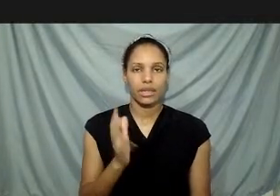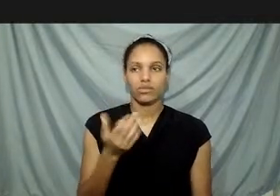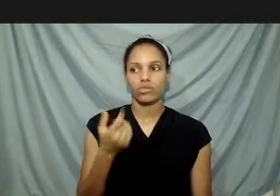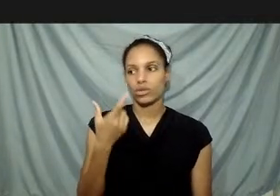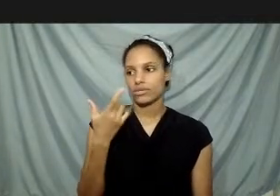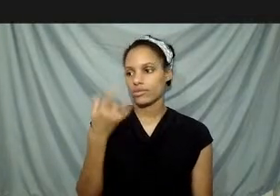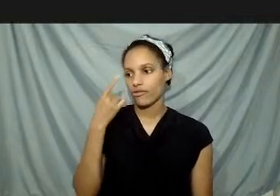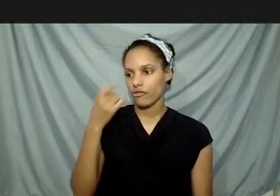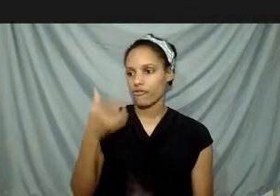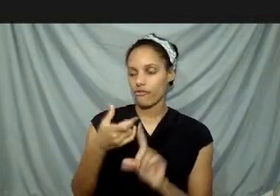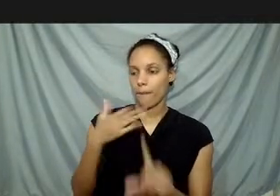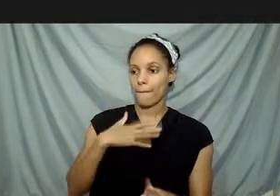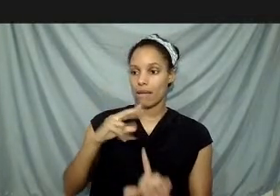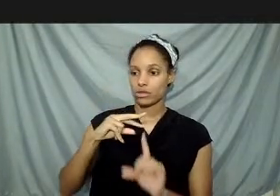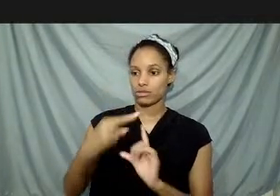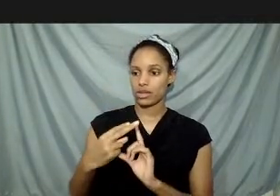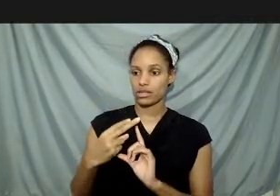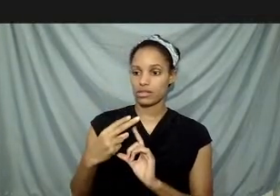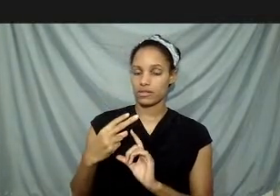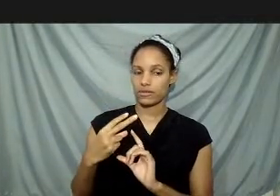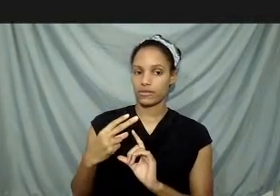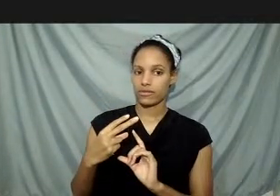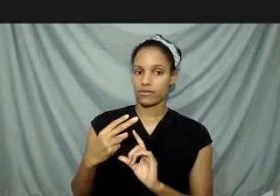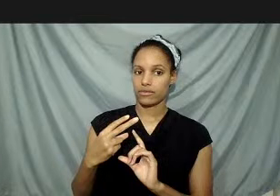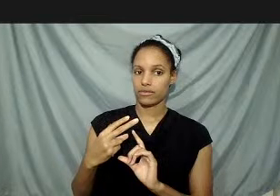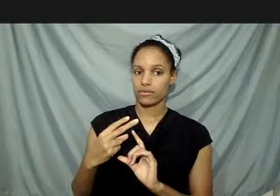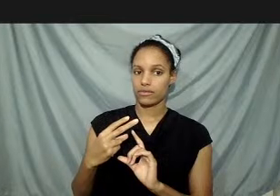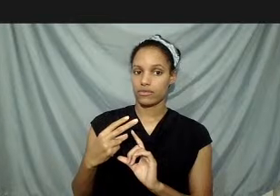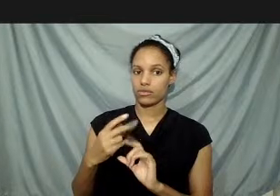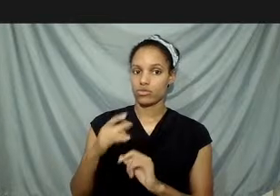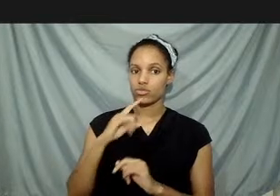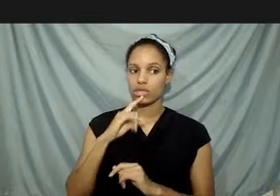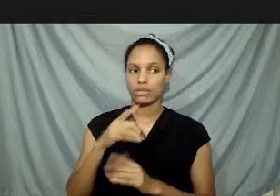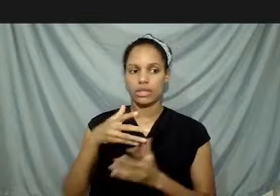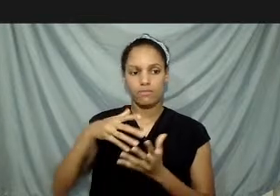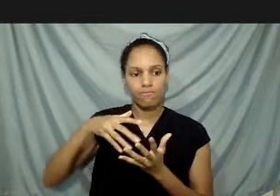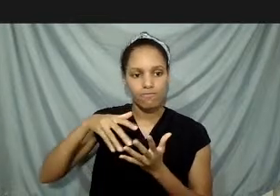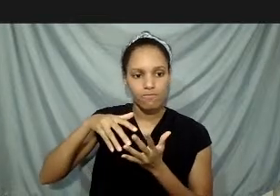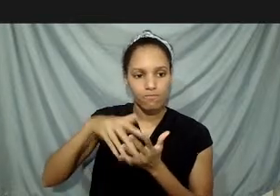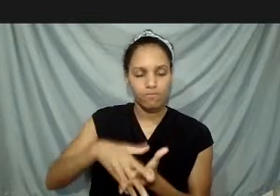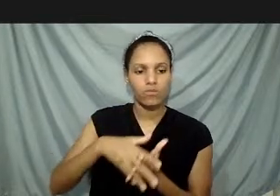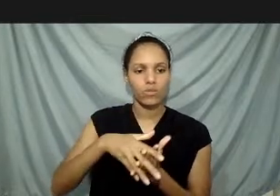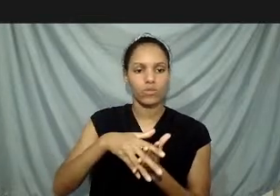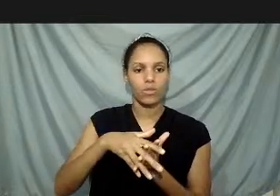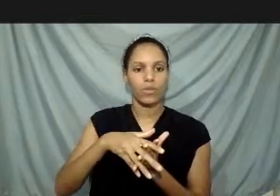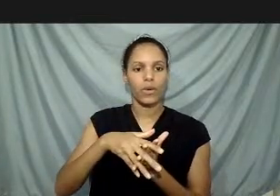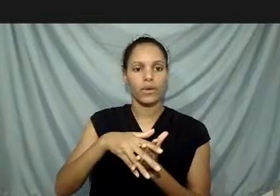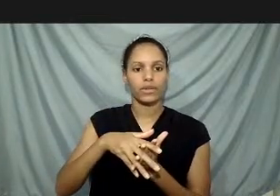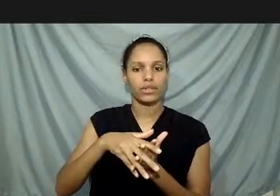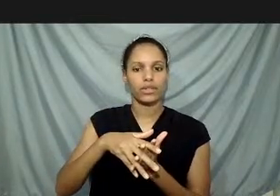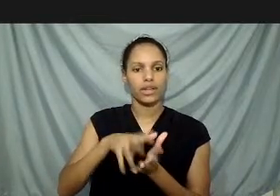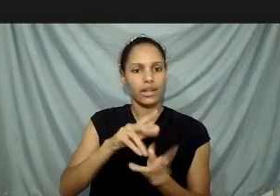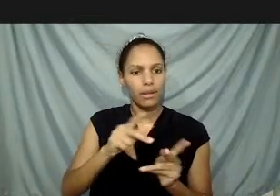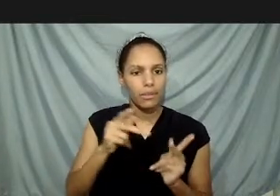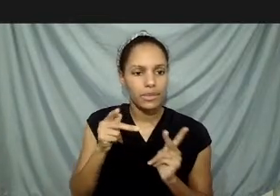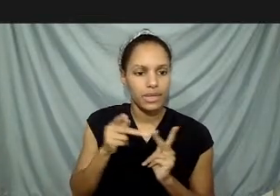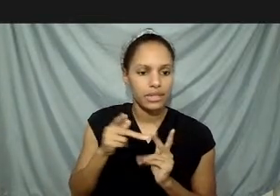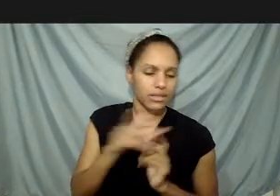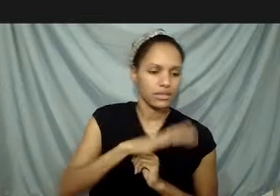perspective, you're fortunate in terms of being grounded in a place and space